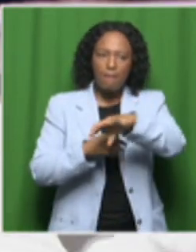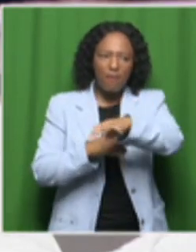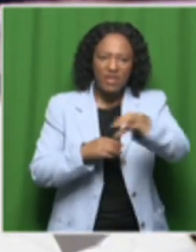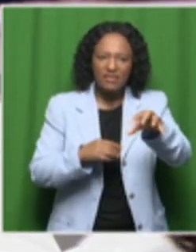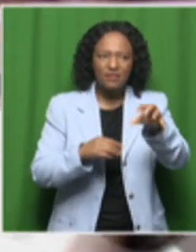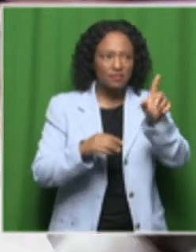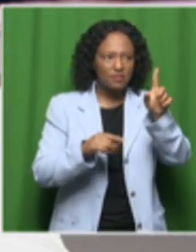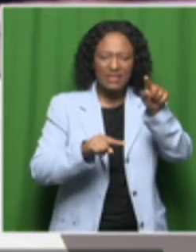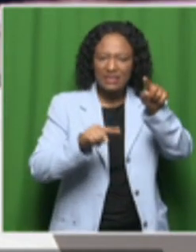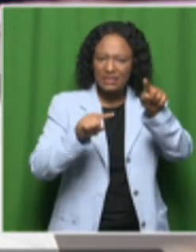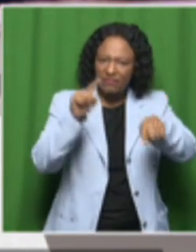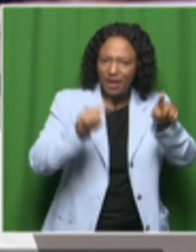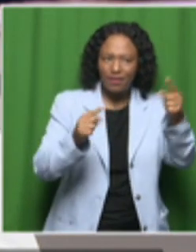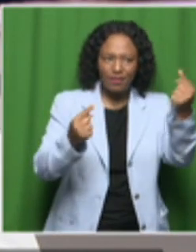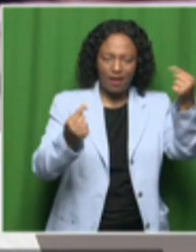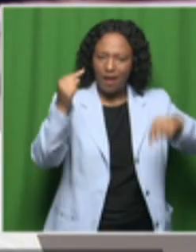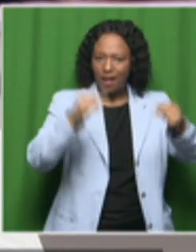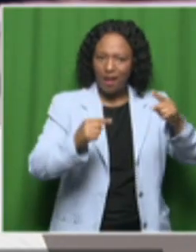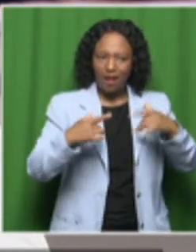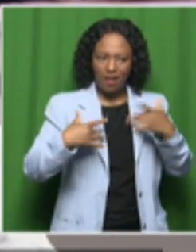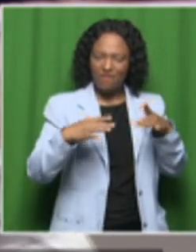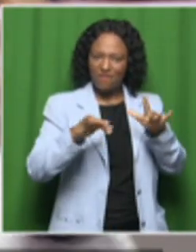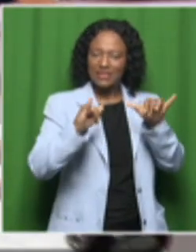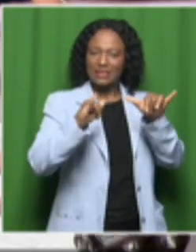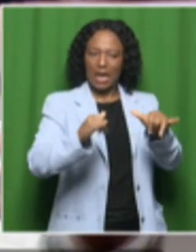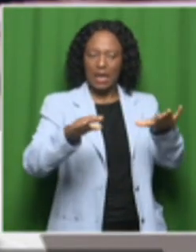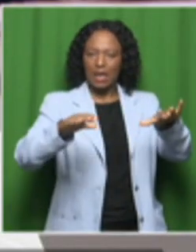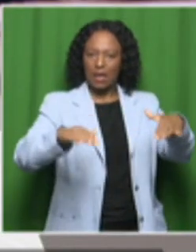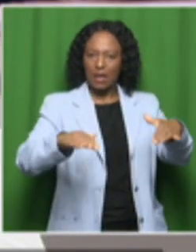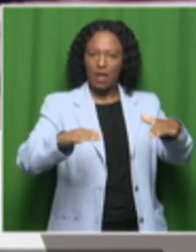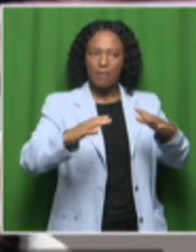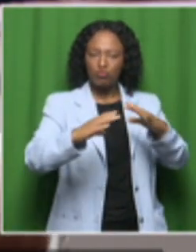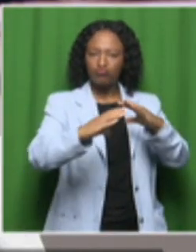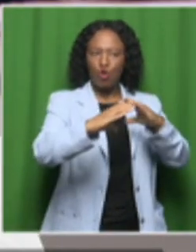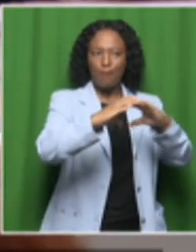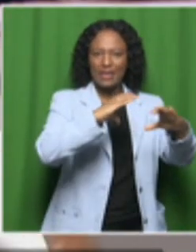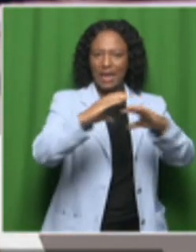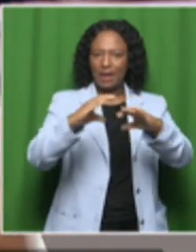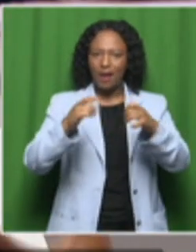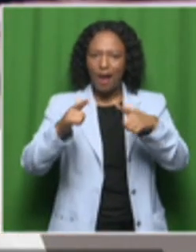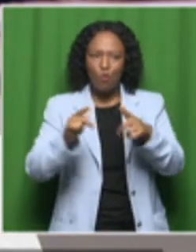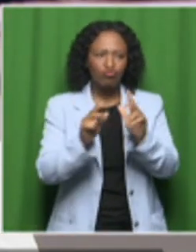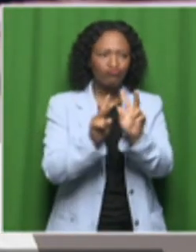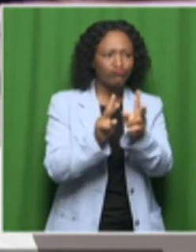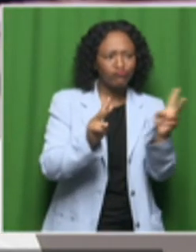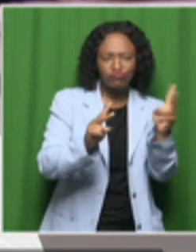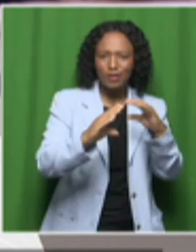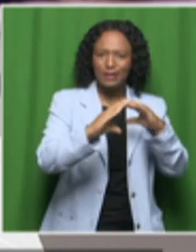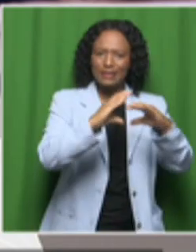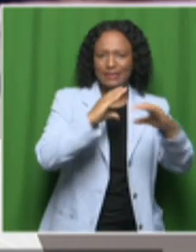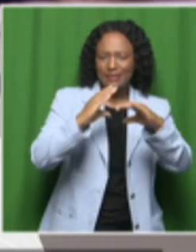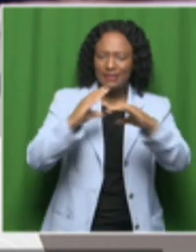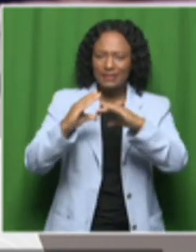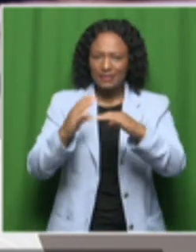different towns, even countries as well, but being able to communicate and have that sense of community, it kind of like